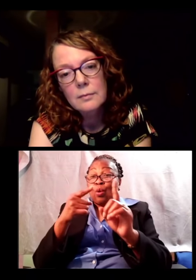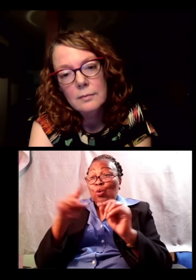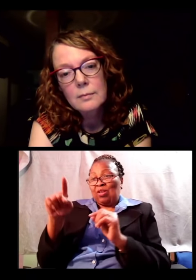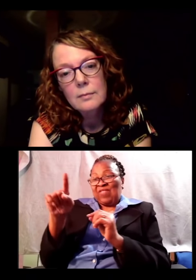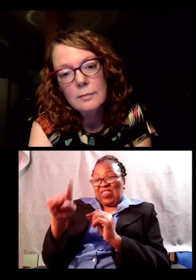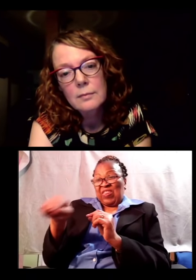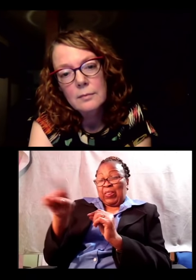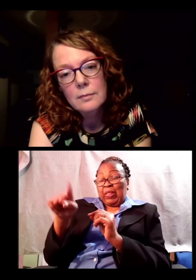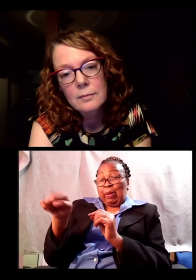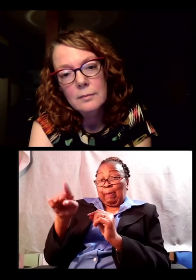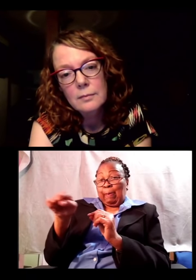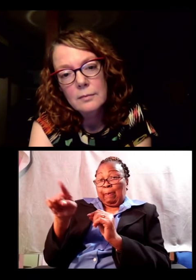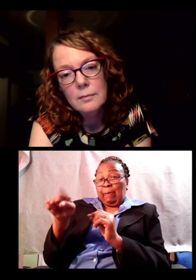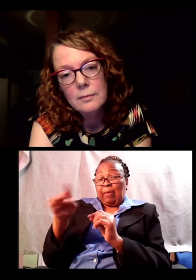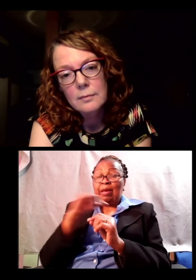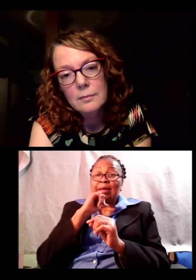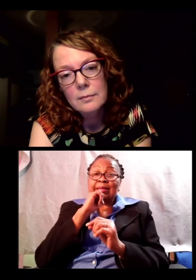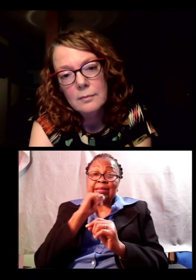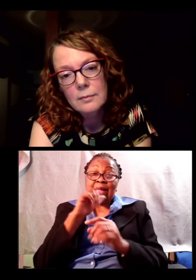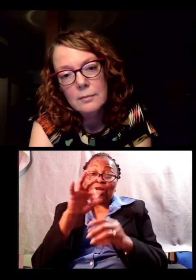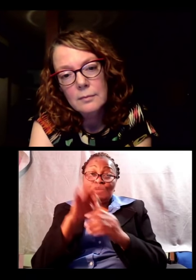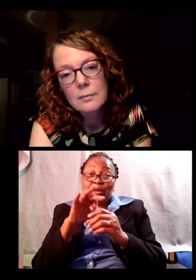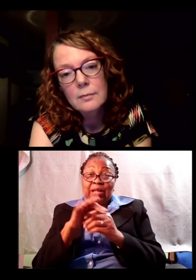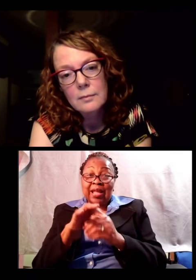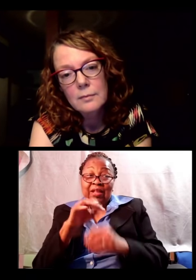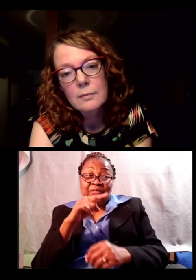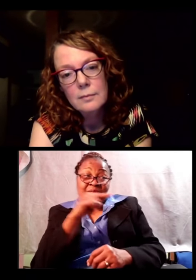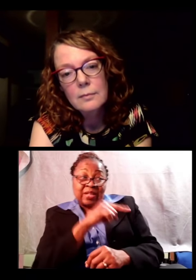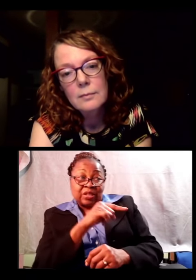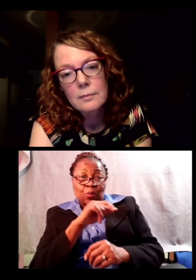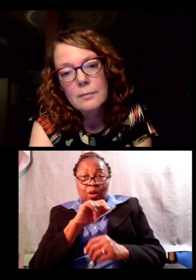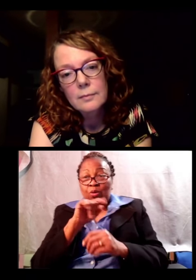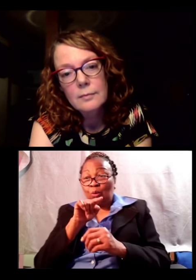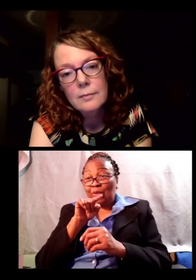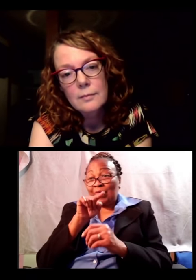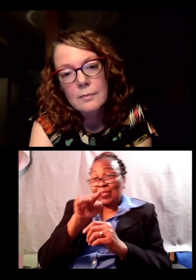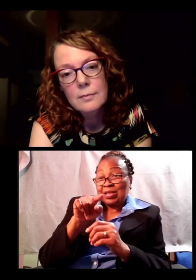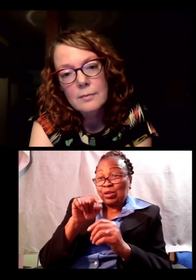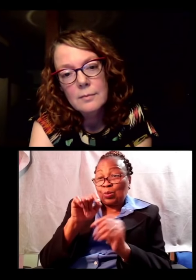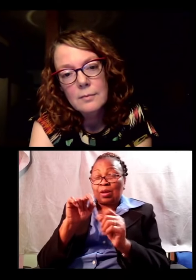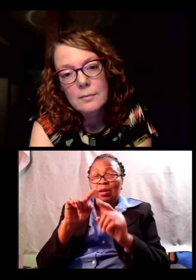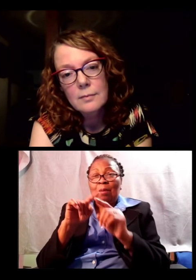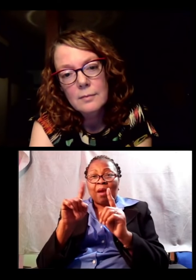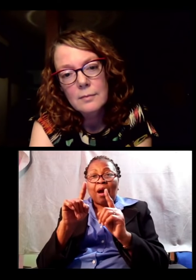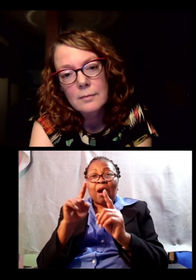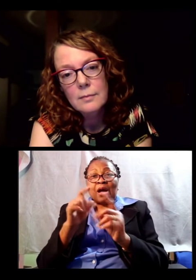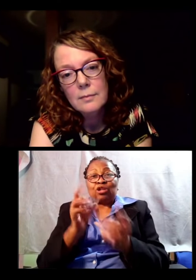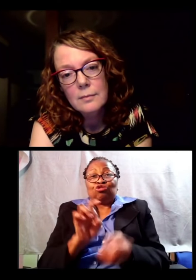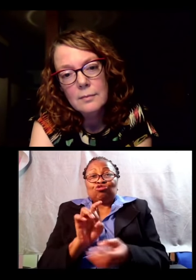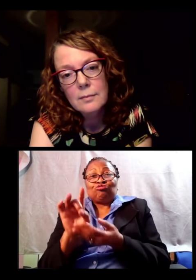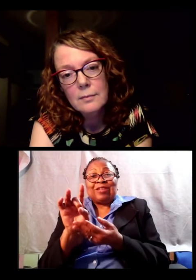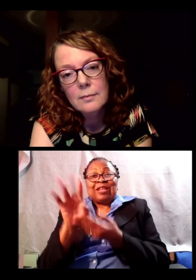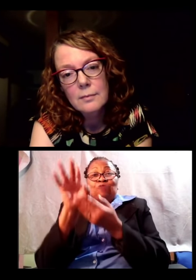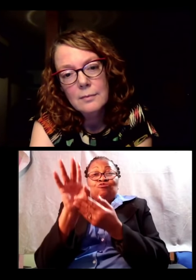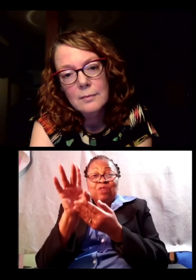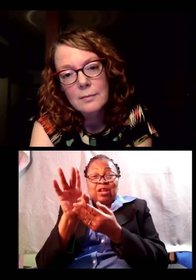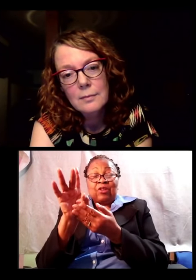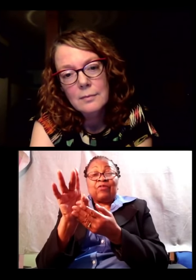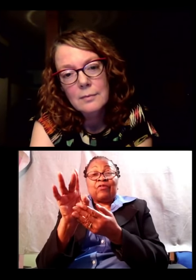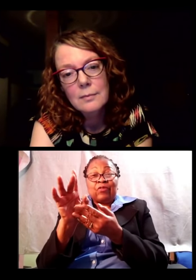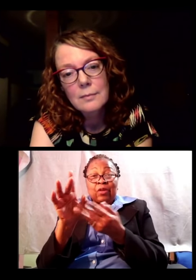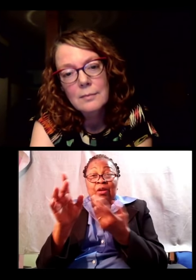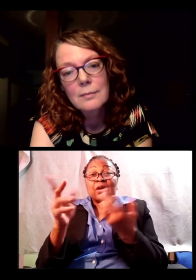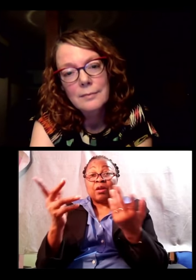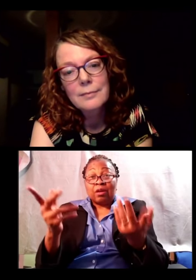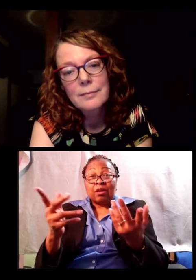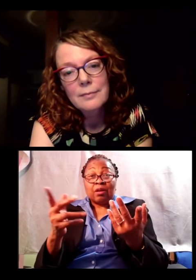is not to elect this person or to elect that person, but to get rid of the rudder of the ship of